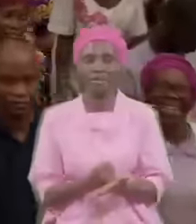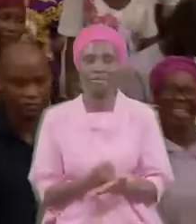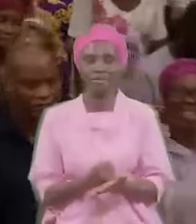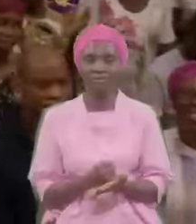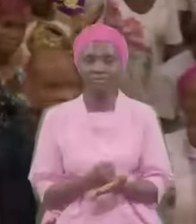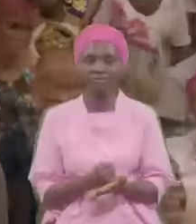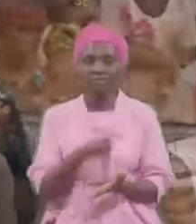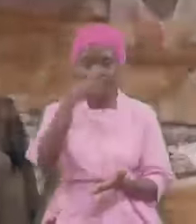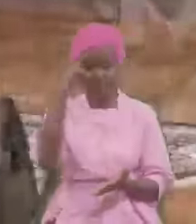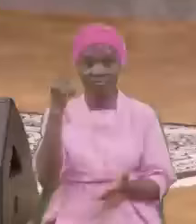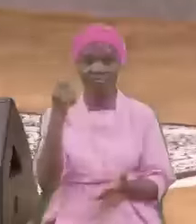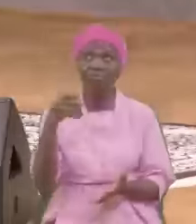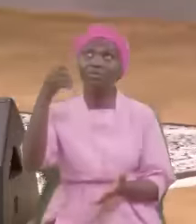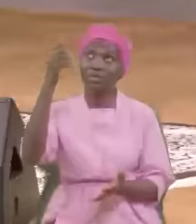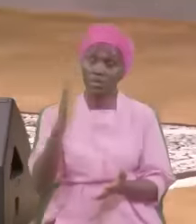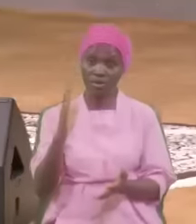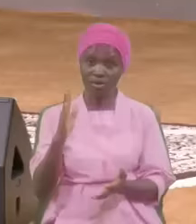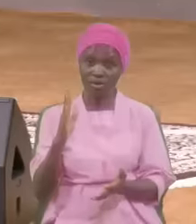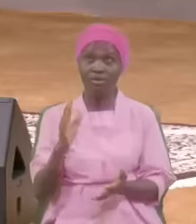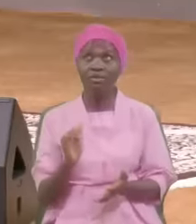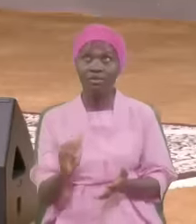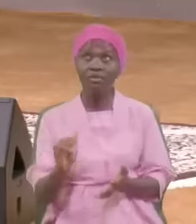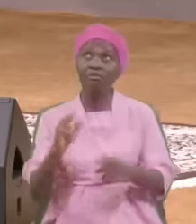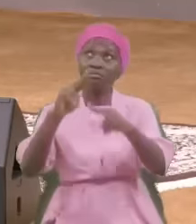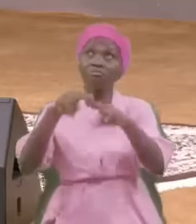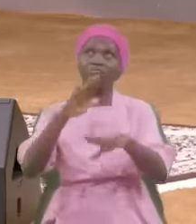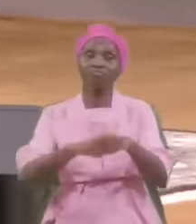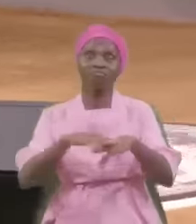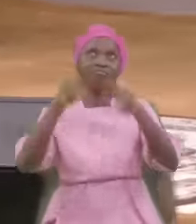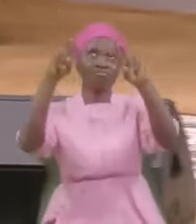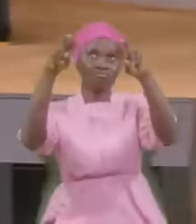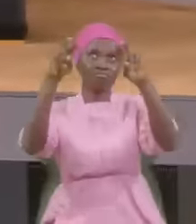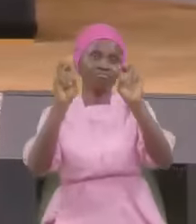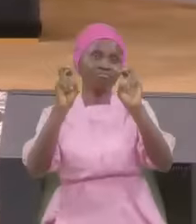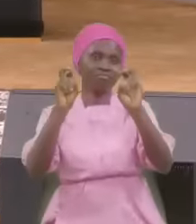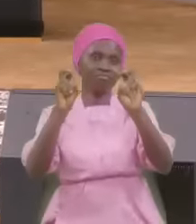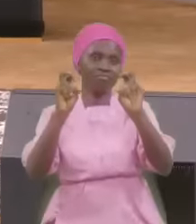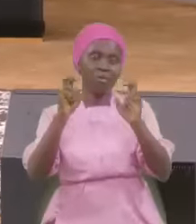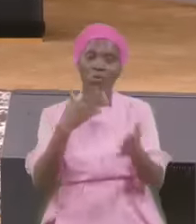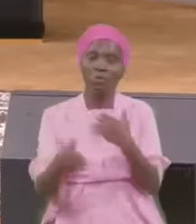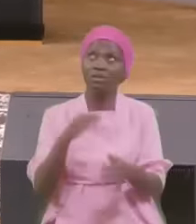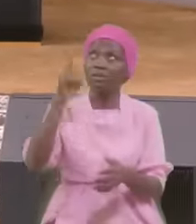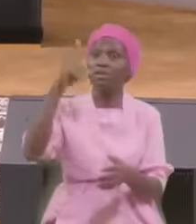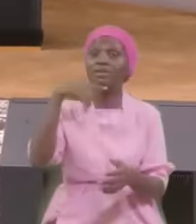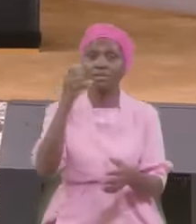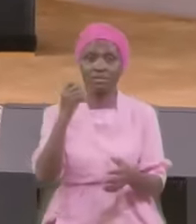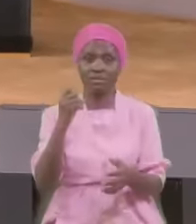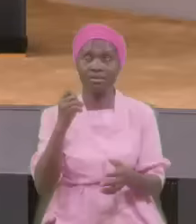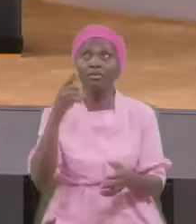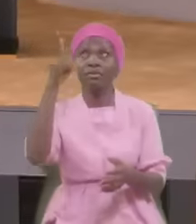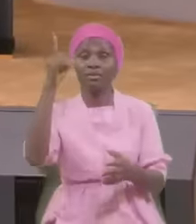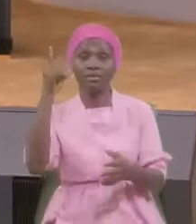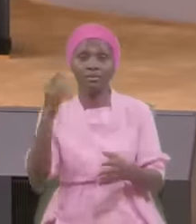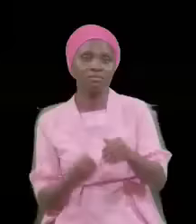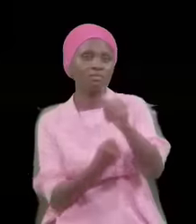Because God is still on the throne. And whatever he says, he backs up with